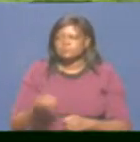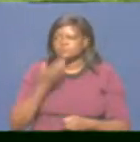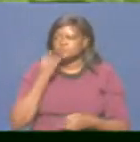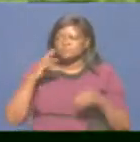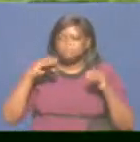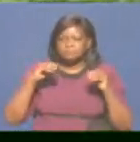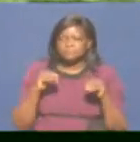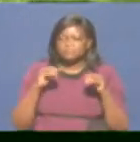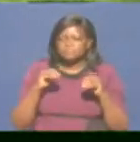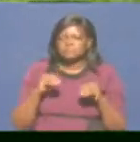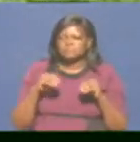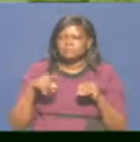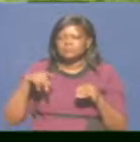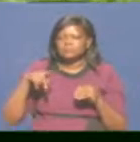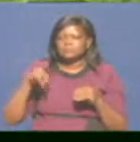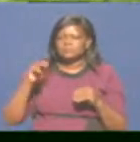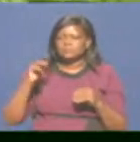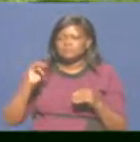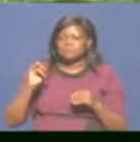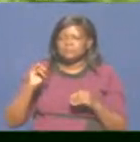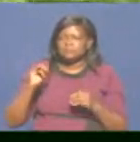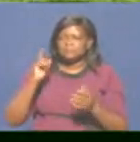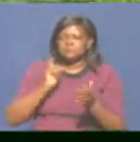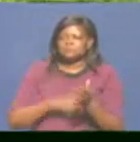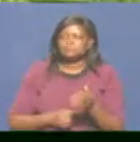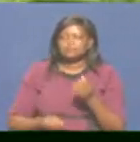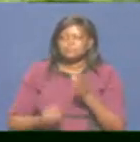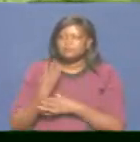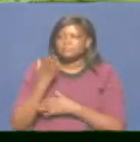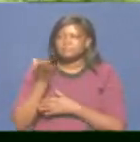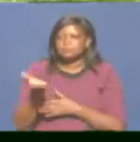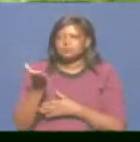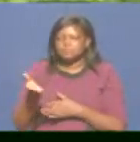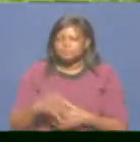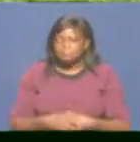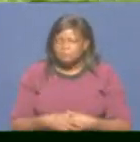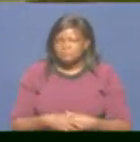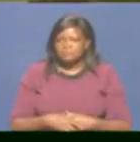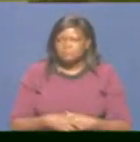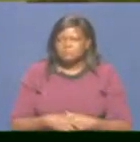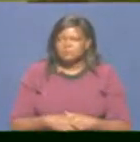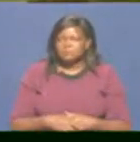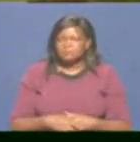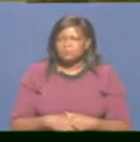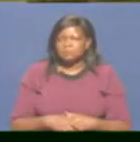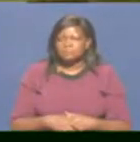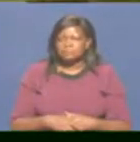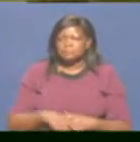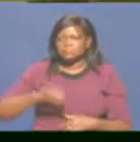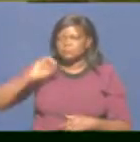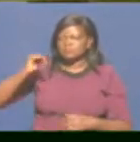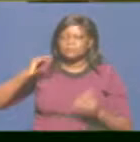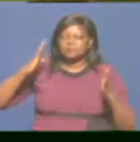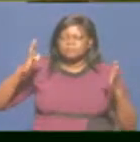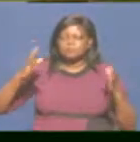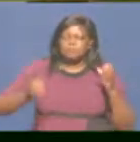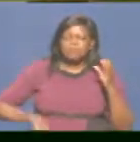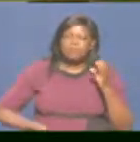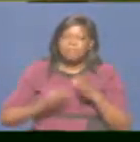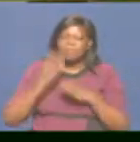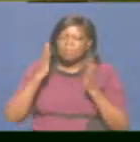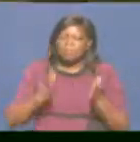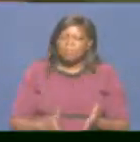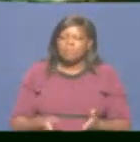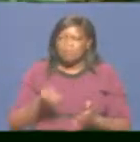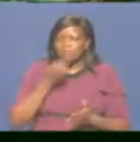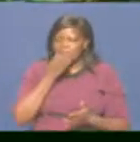Bishori rice is grown at Mboya Irrigation Scheme. The county is the largest producer of tomatoes in